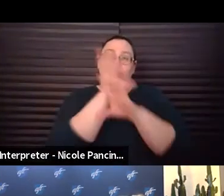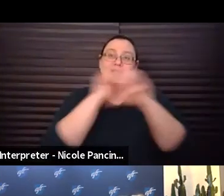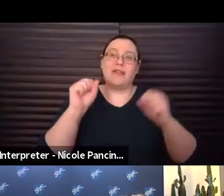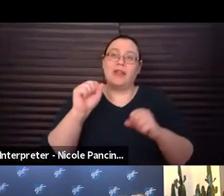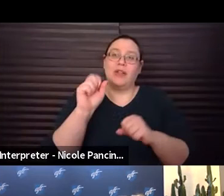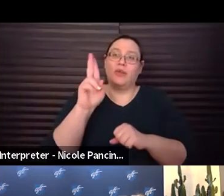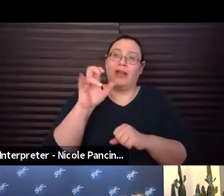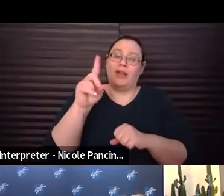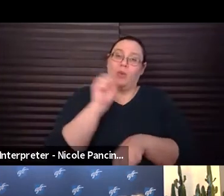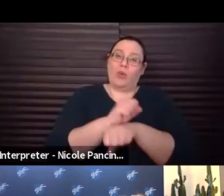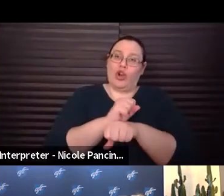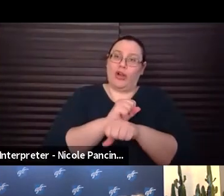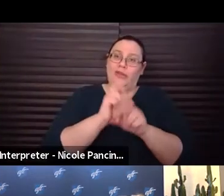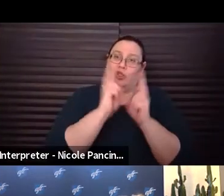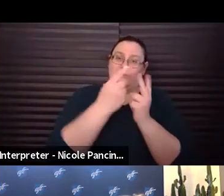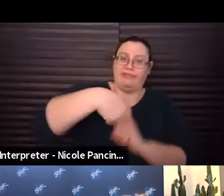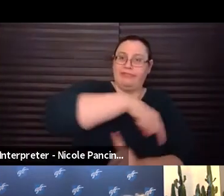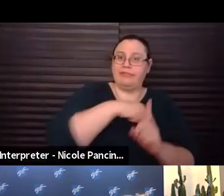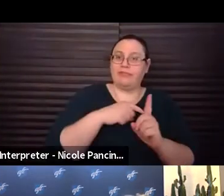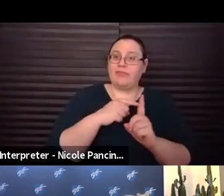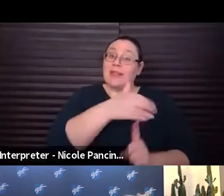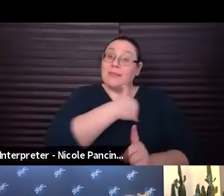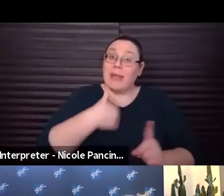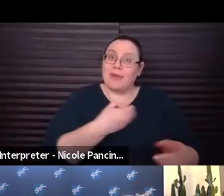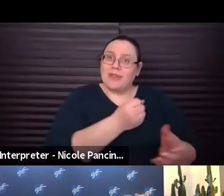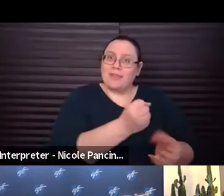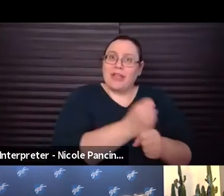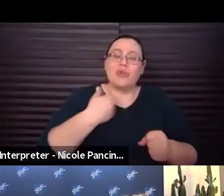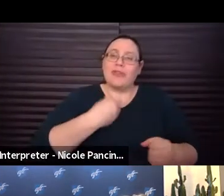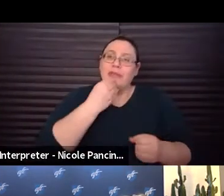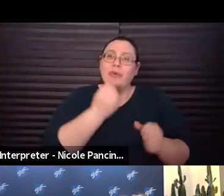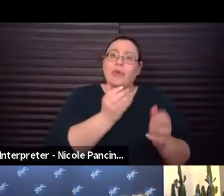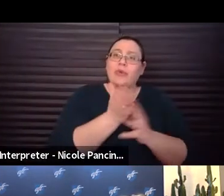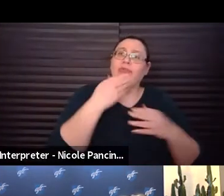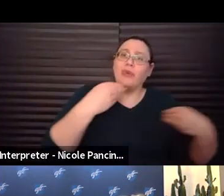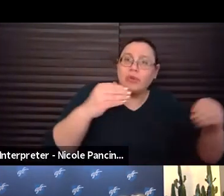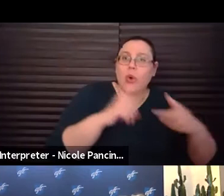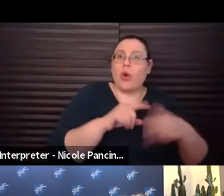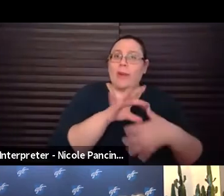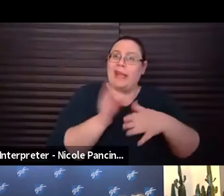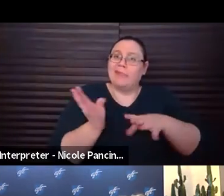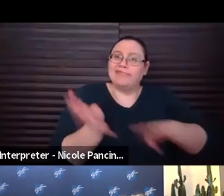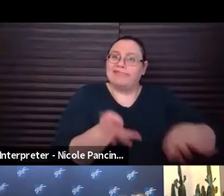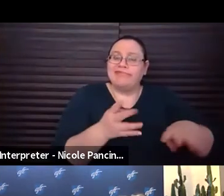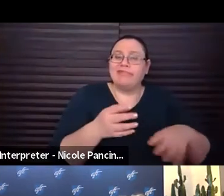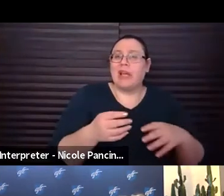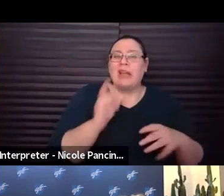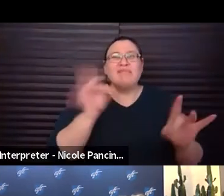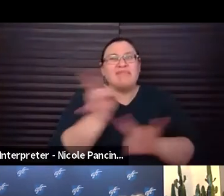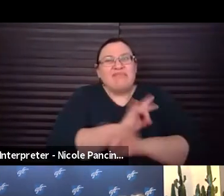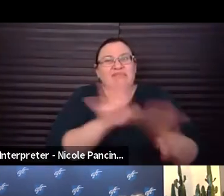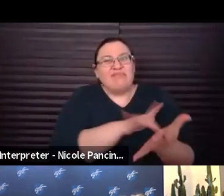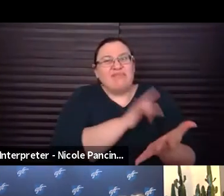Union, his members are keeping us fed via supermarkets, meat processing plants. They face truly atrocious exploitation sometimes